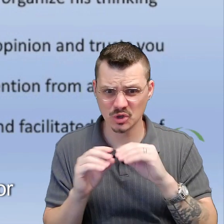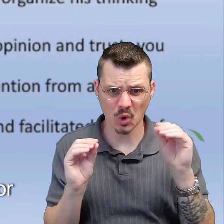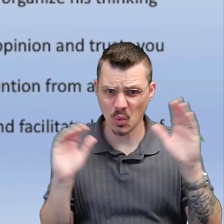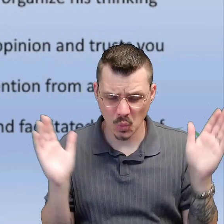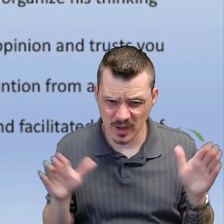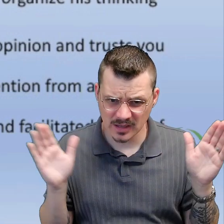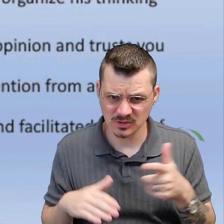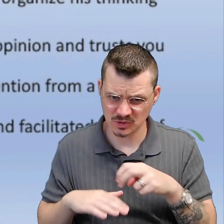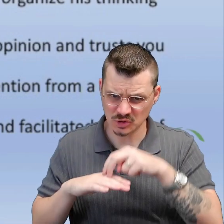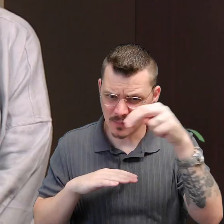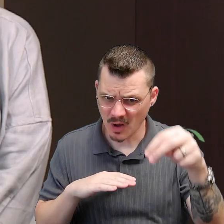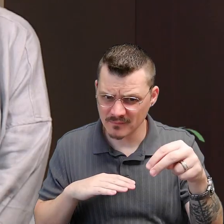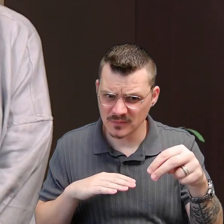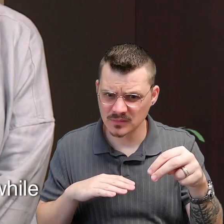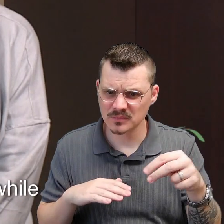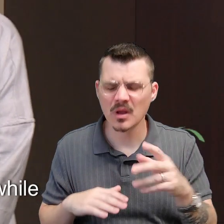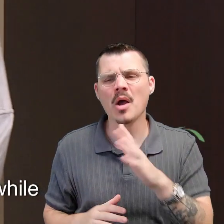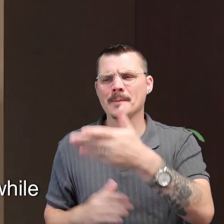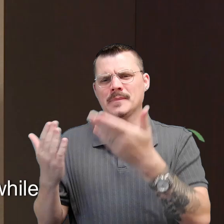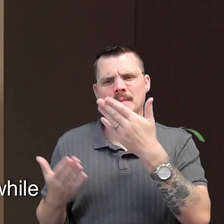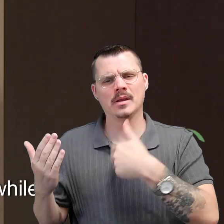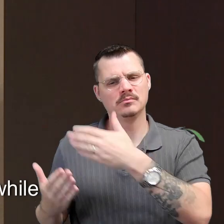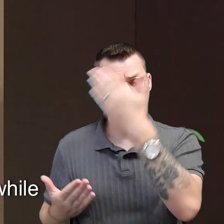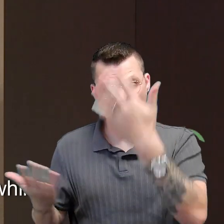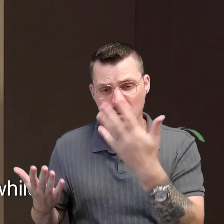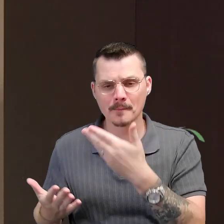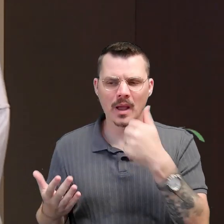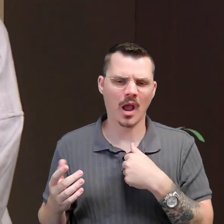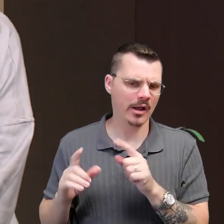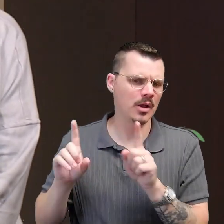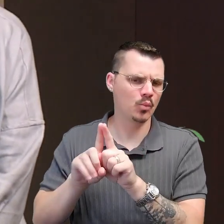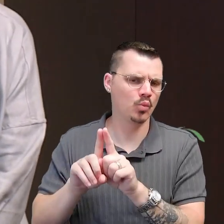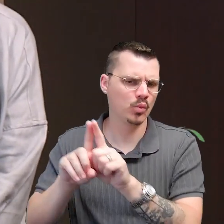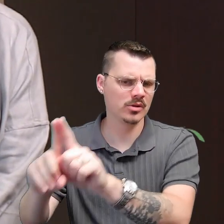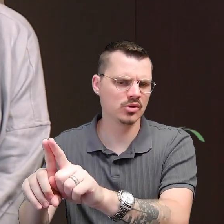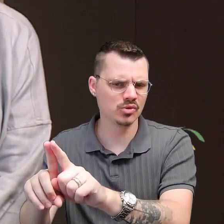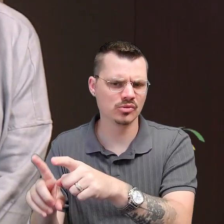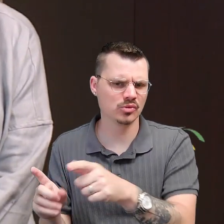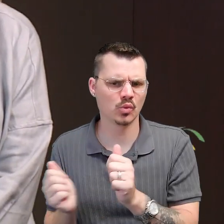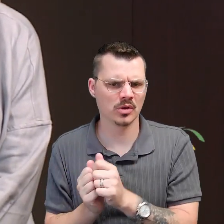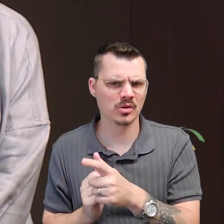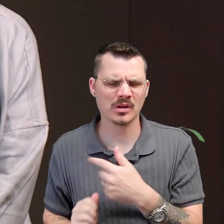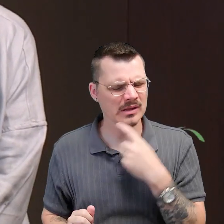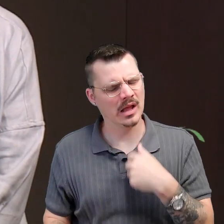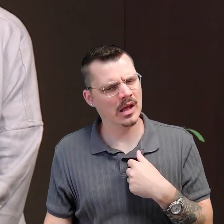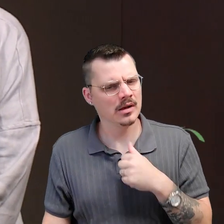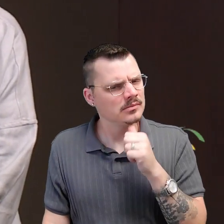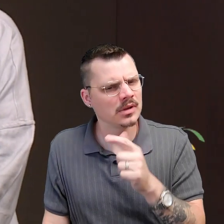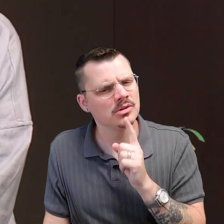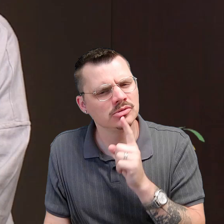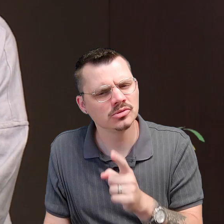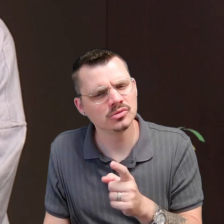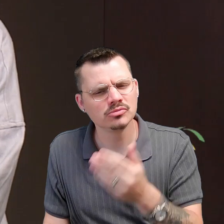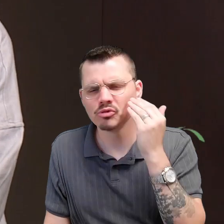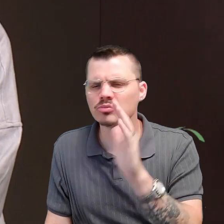any wings or anything? Well, maybe I should come with you while you do that. That I'm not sure about